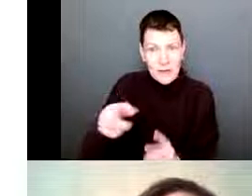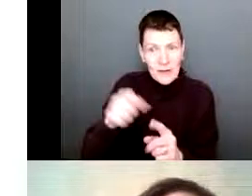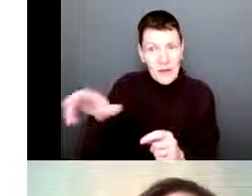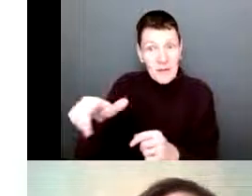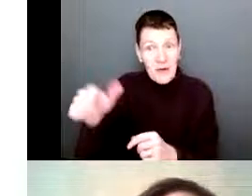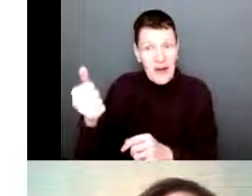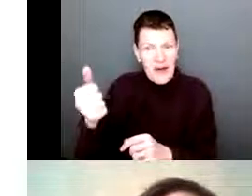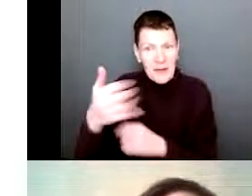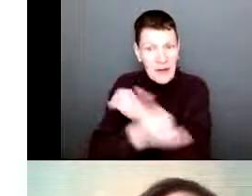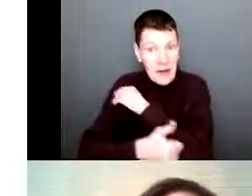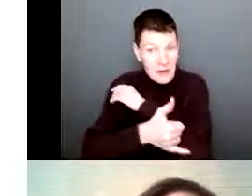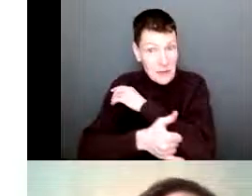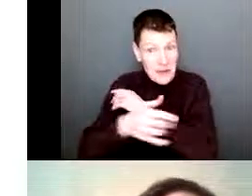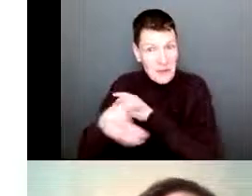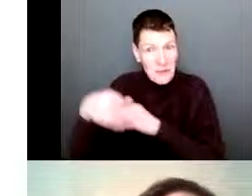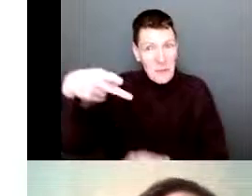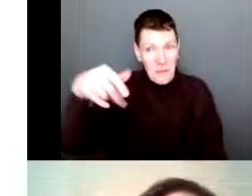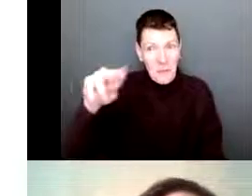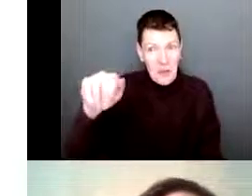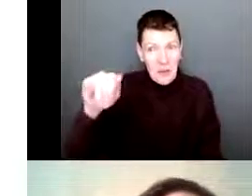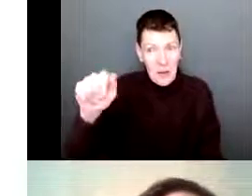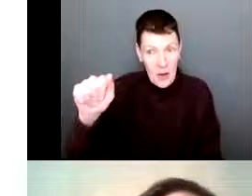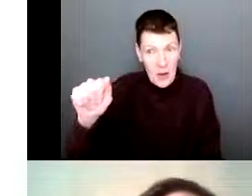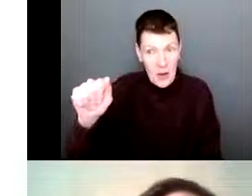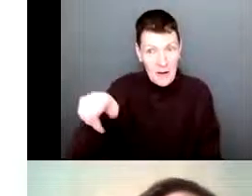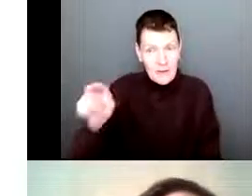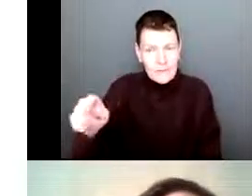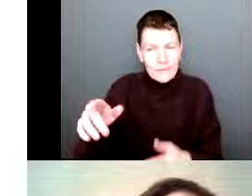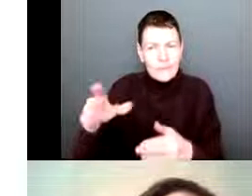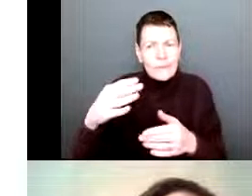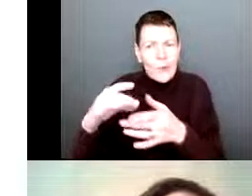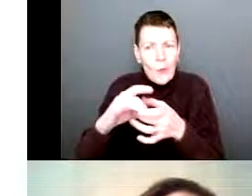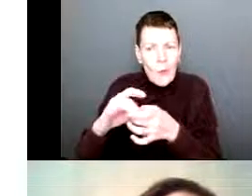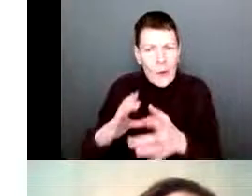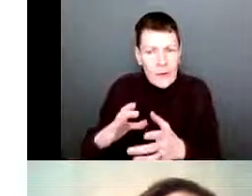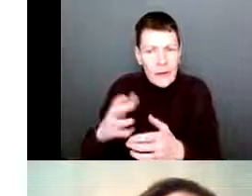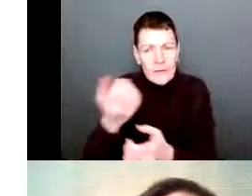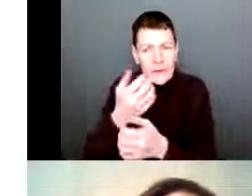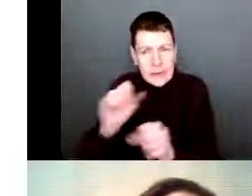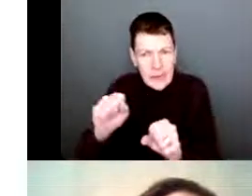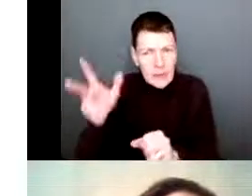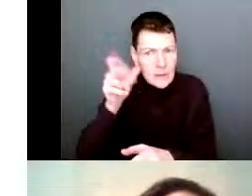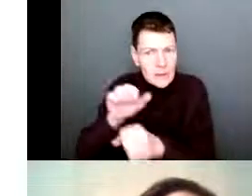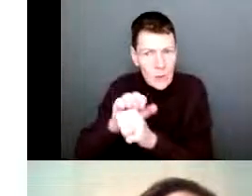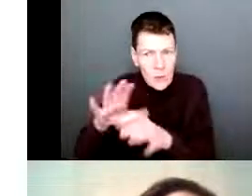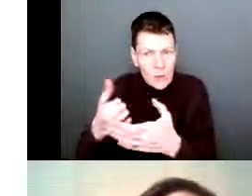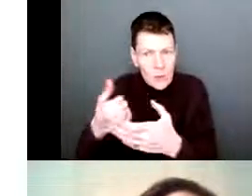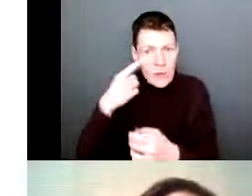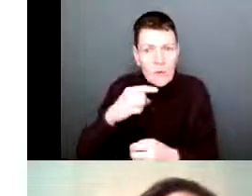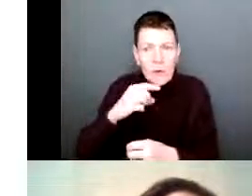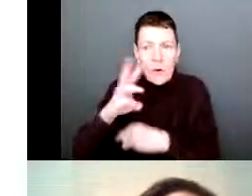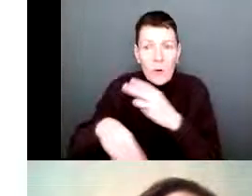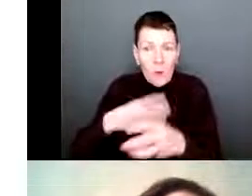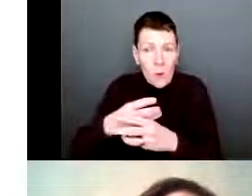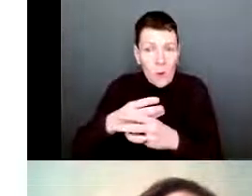part of the world. And she is the co-coordinator of the Safe Listening Working Group of the World Hearing Forum and